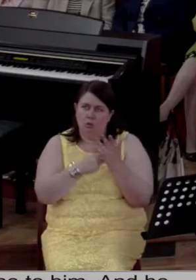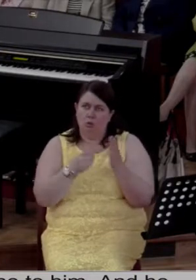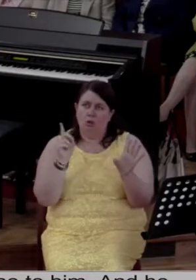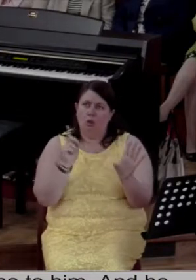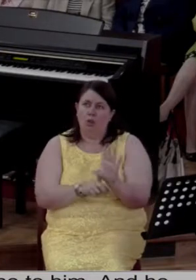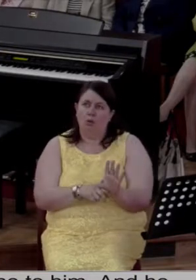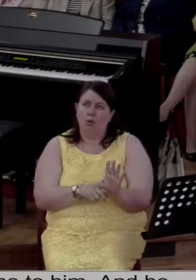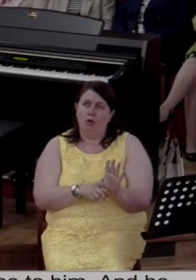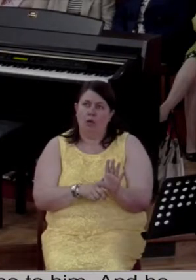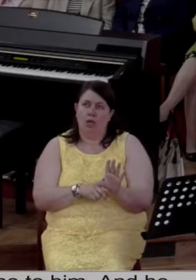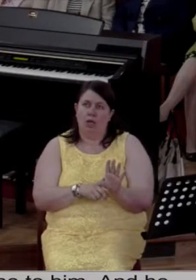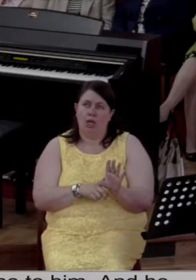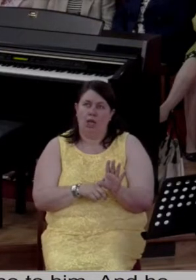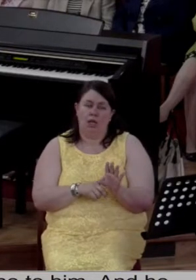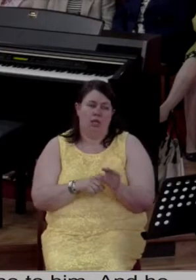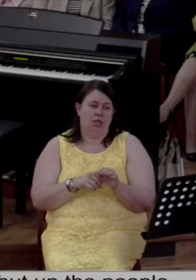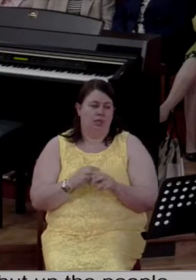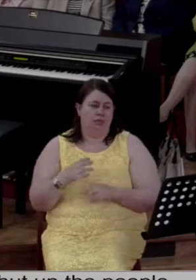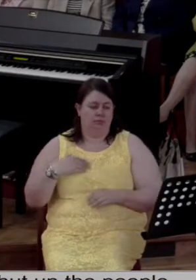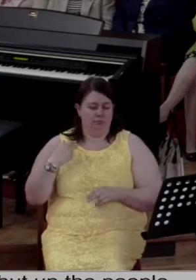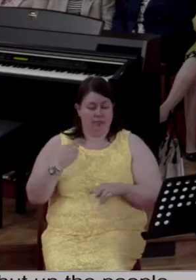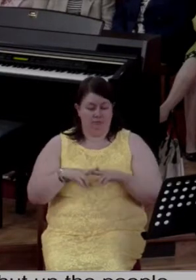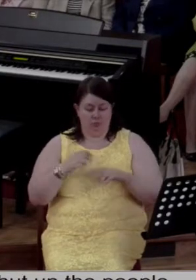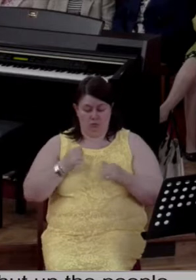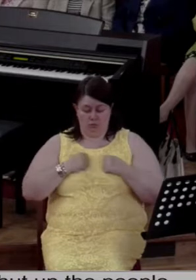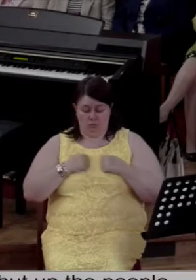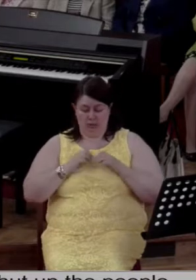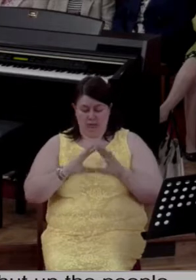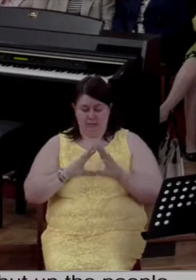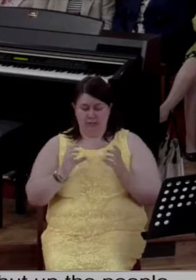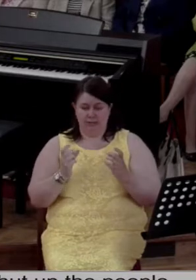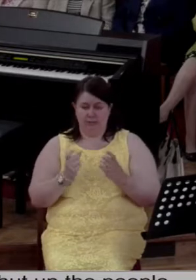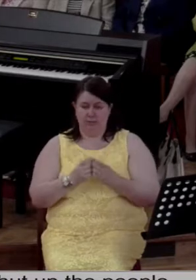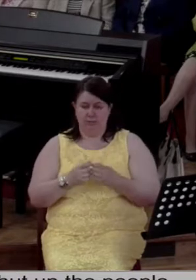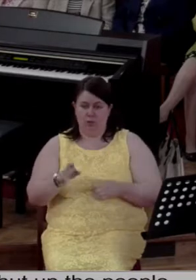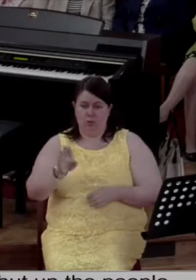because if our team wins the cup,